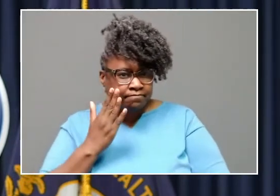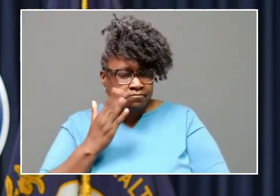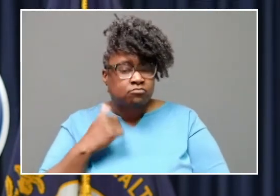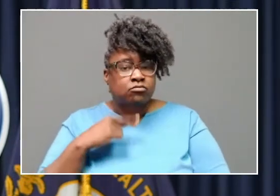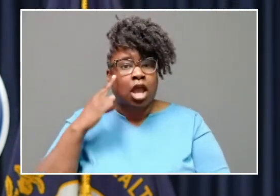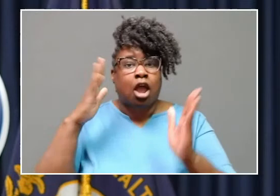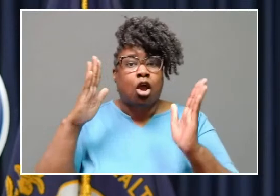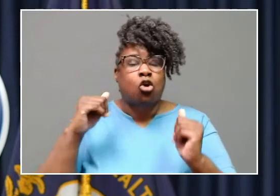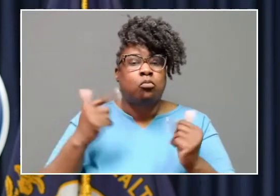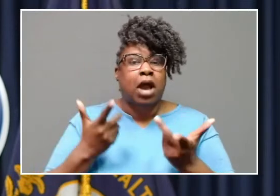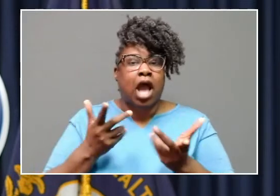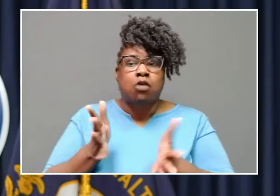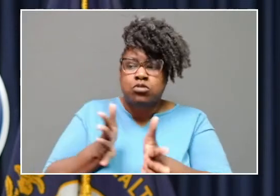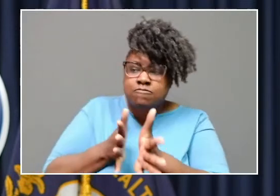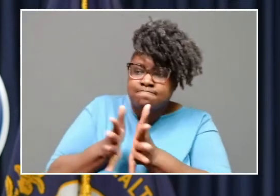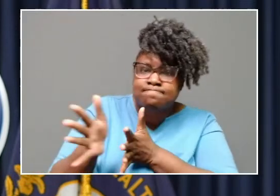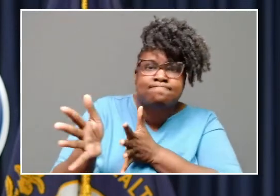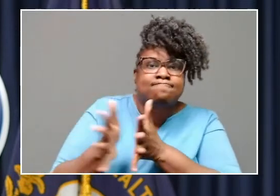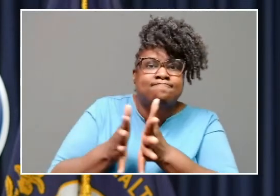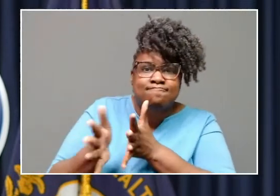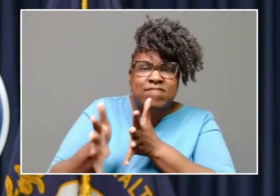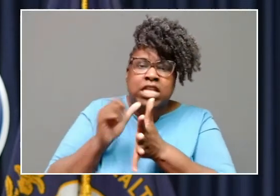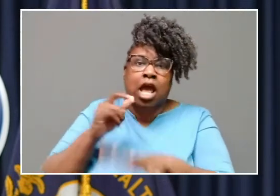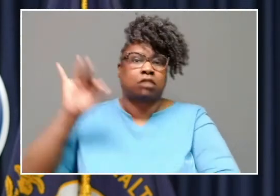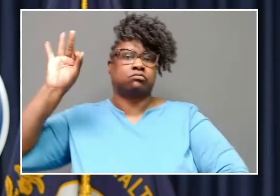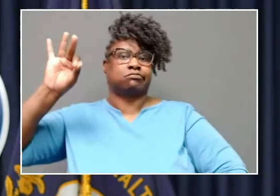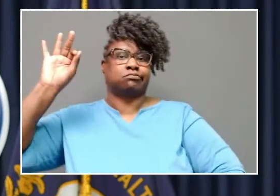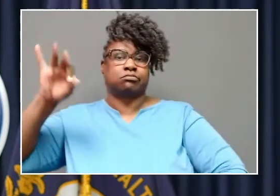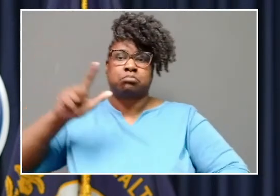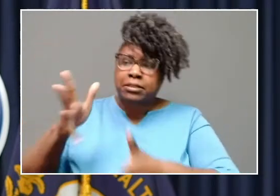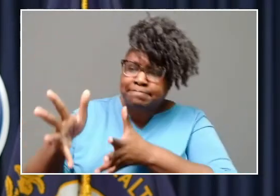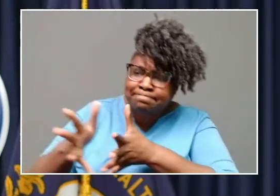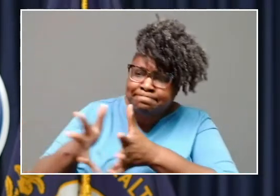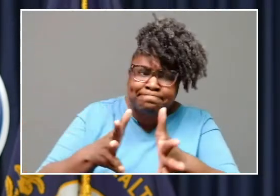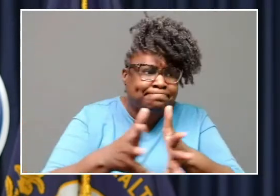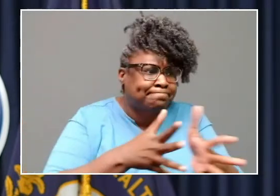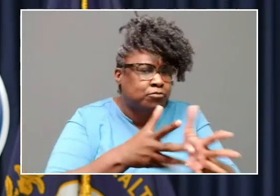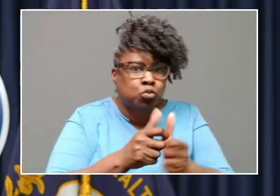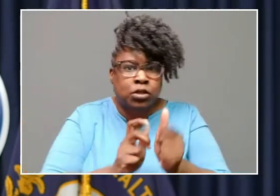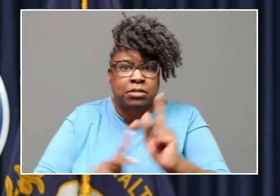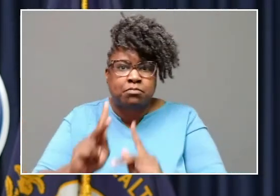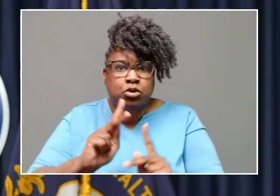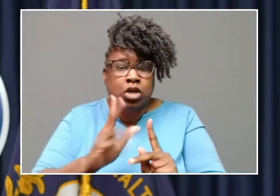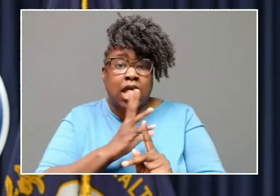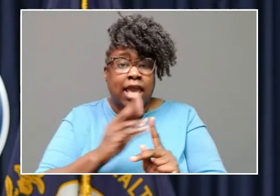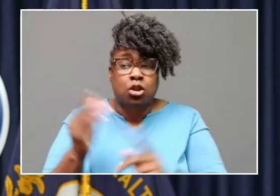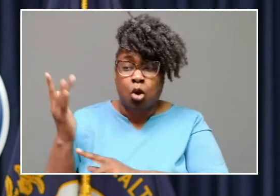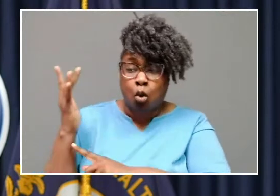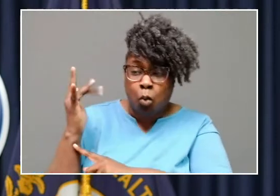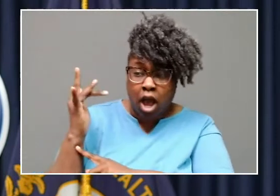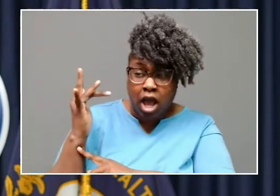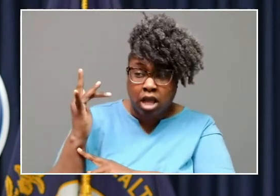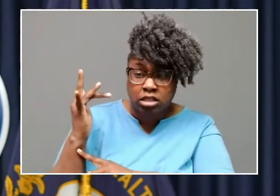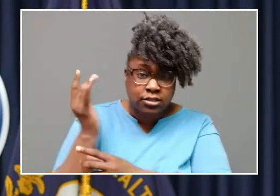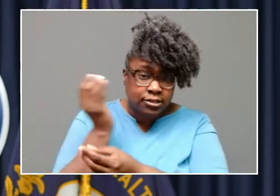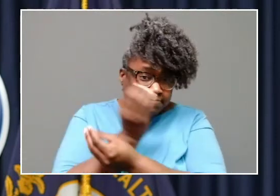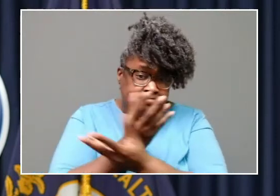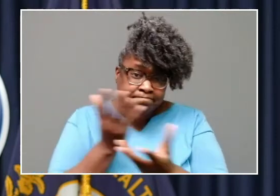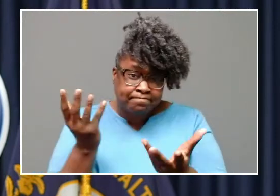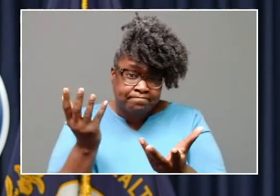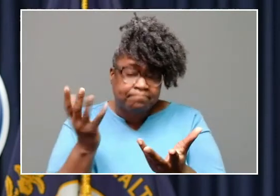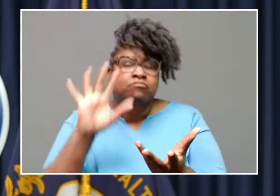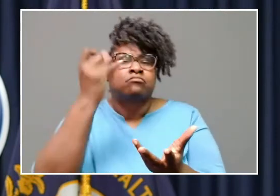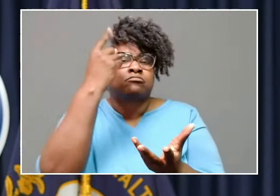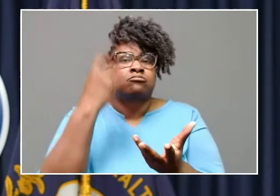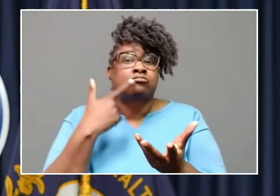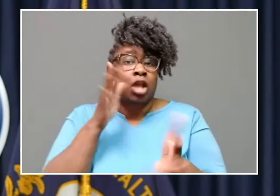as shared the why. One of the favorite things that I ever hear from people is I might not have agreed with you on a